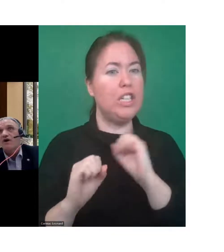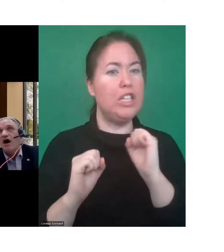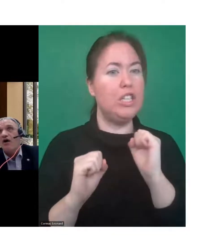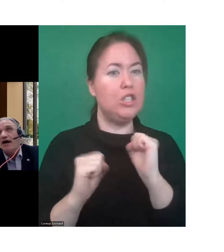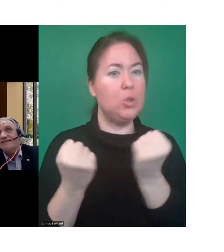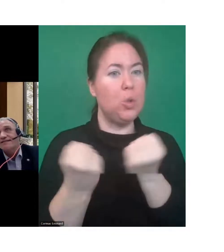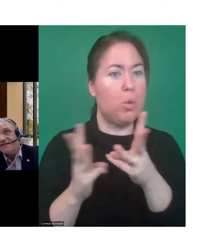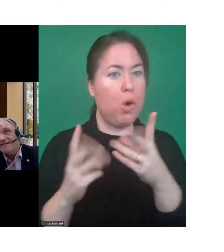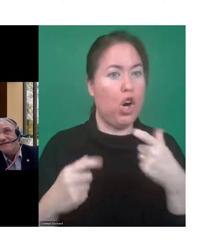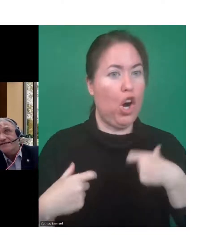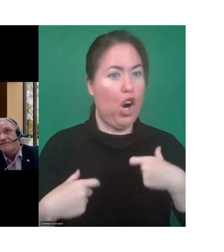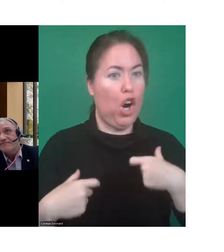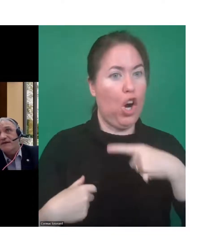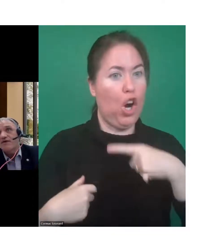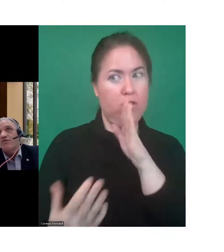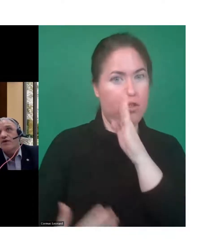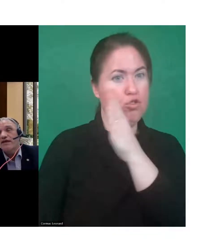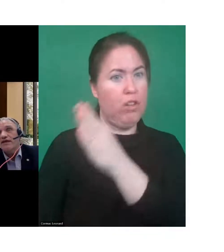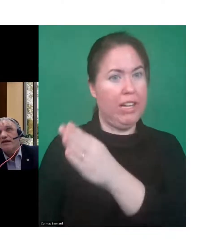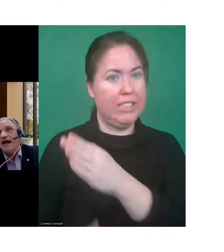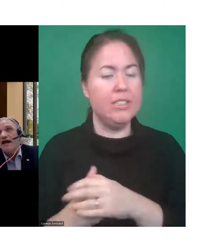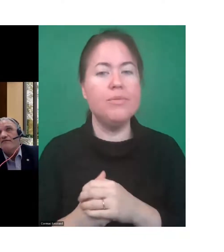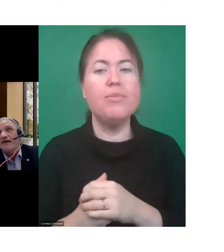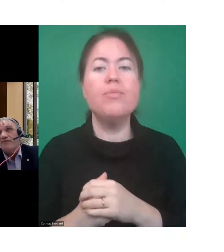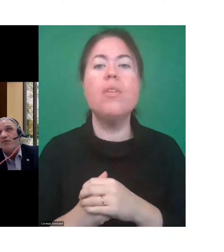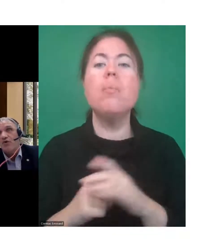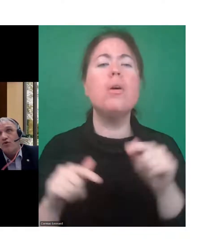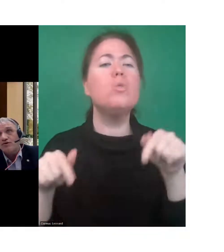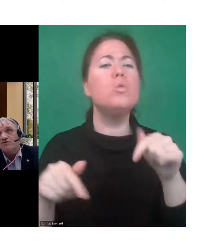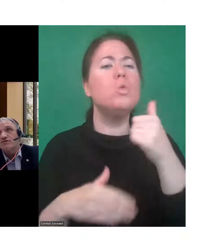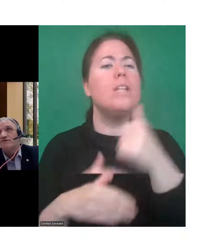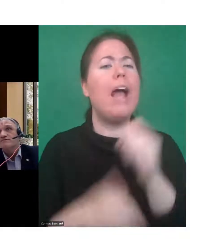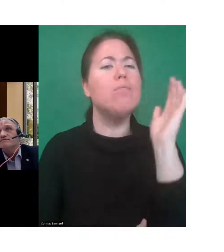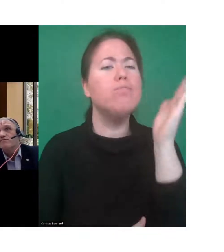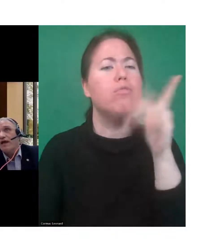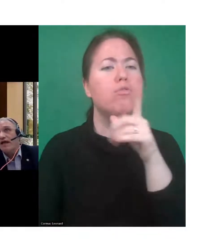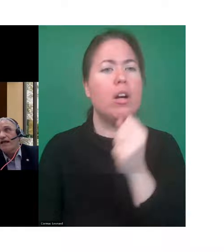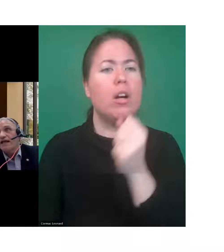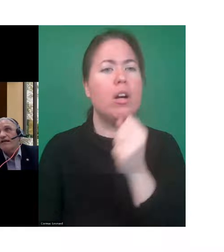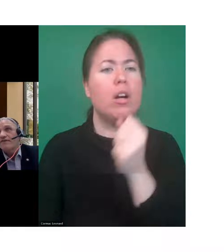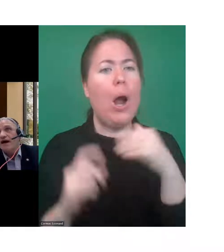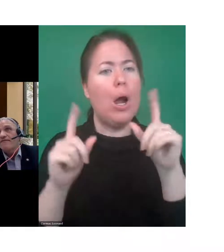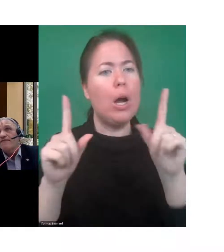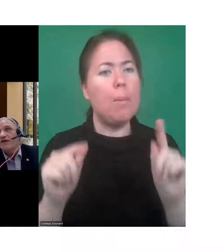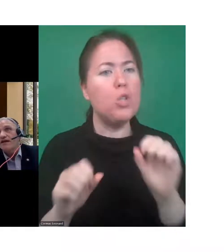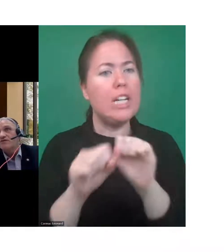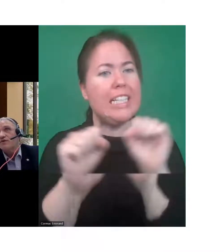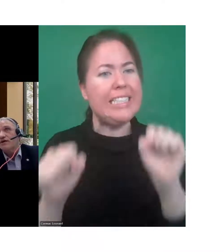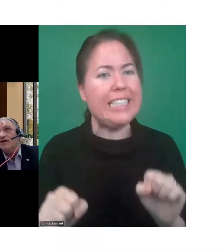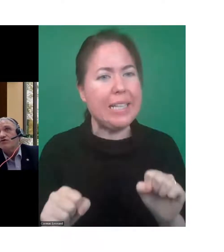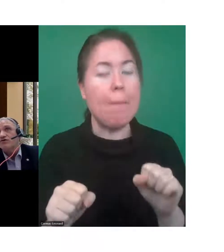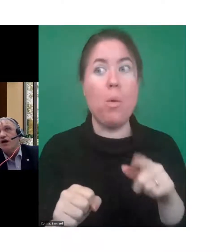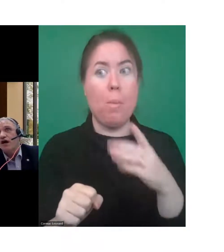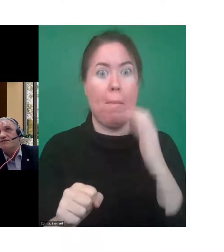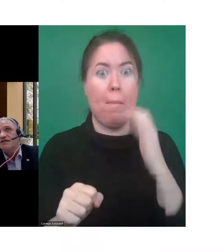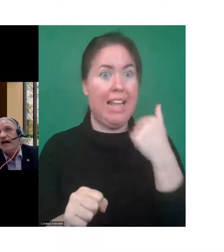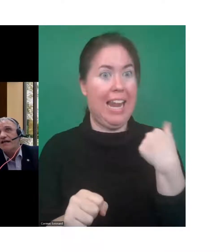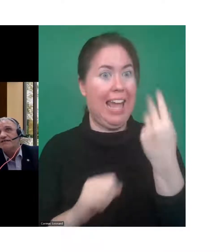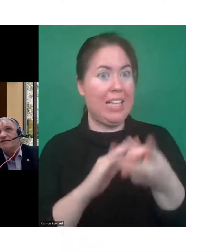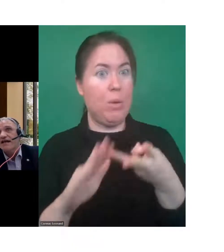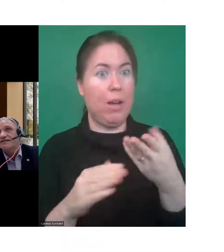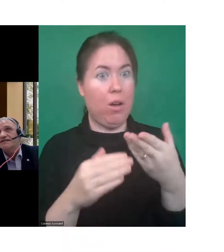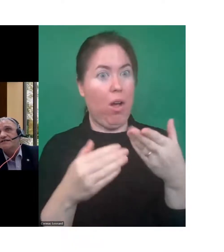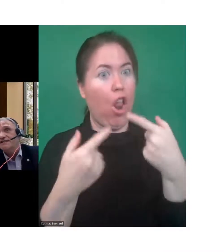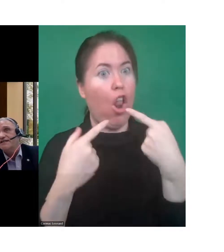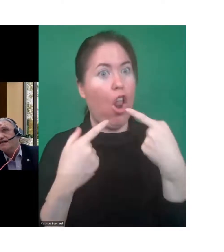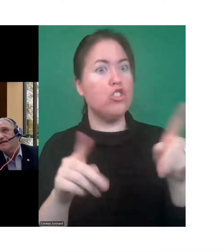about our ICT system. We have a portal way that from next week you can